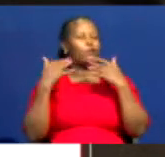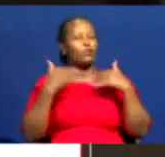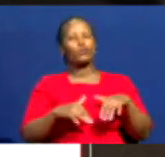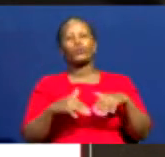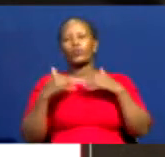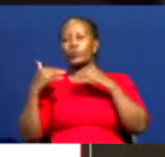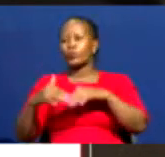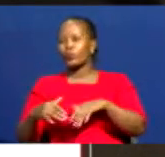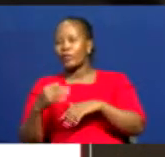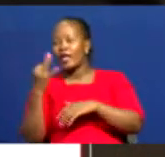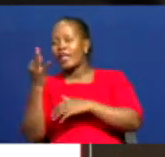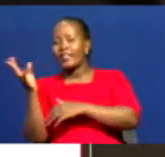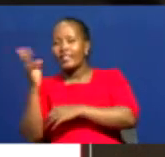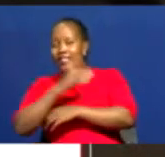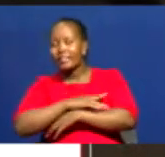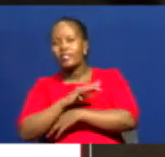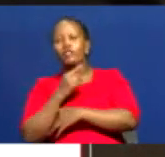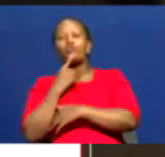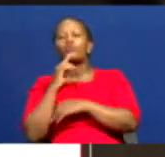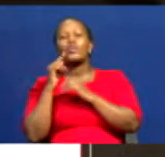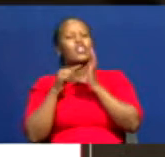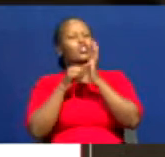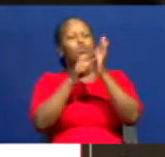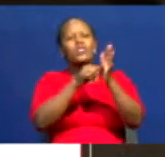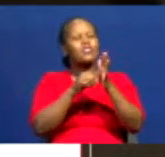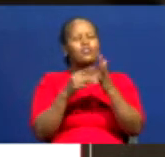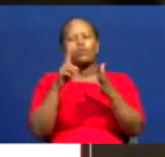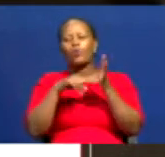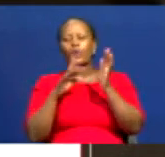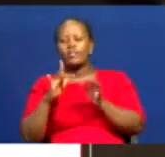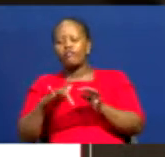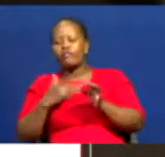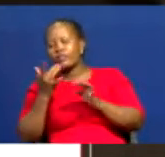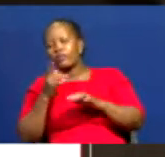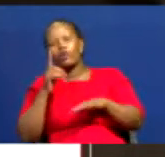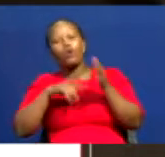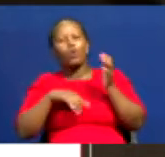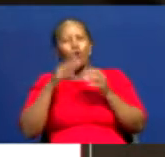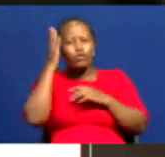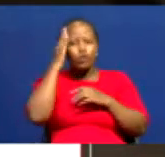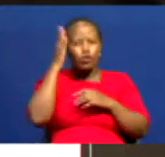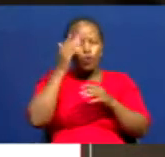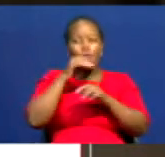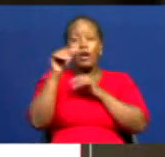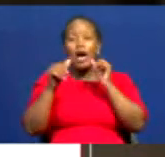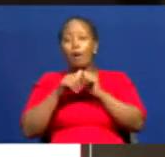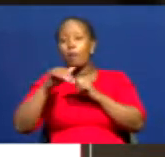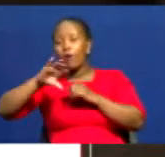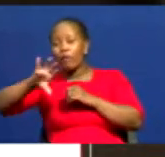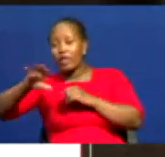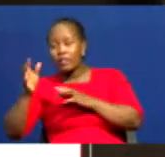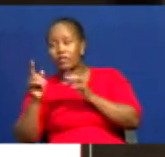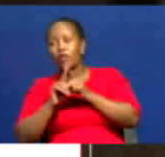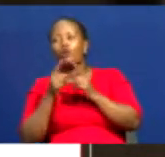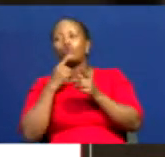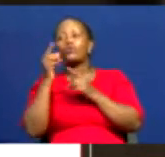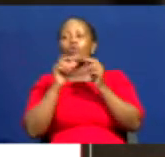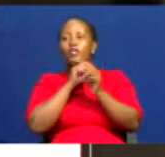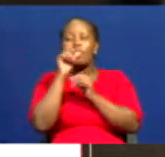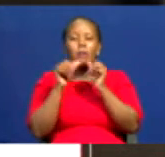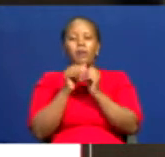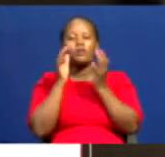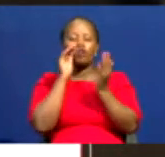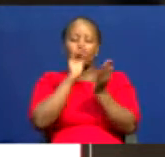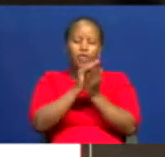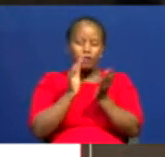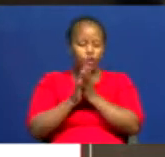County showcased what it means to be in Turkana County, what you need to know about the county, and most importantly, talking about the preservation of the culture